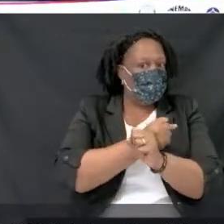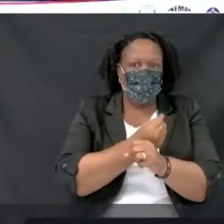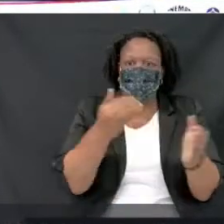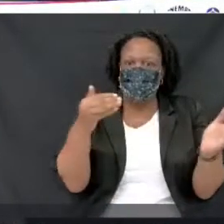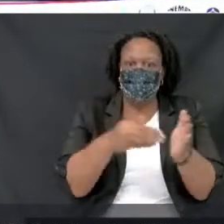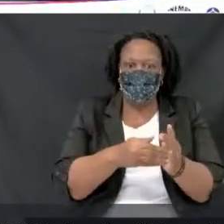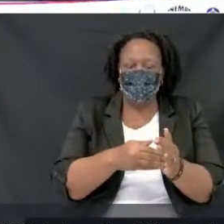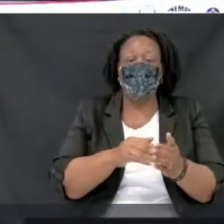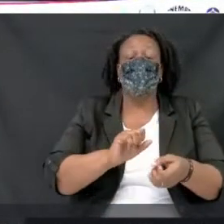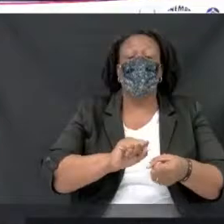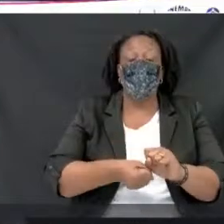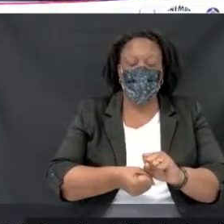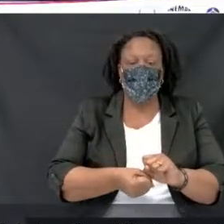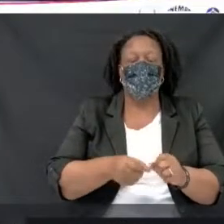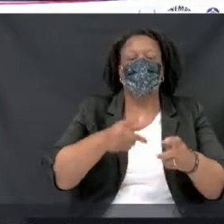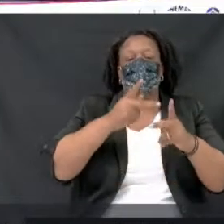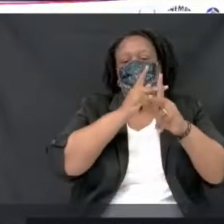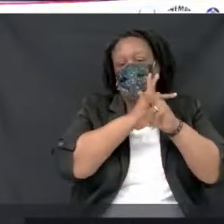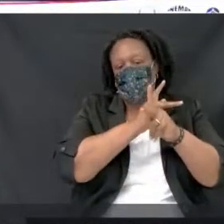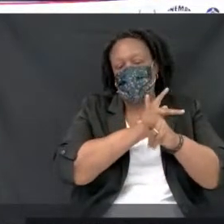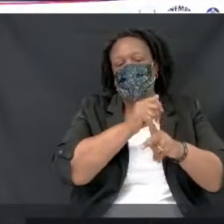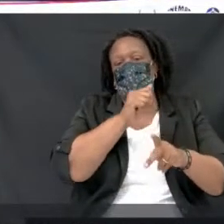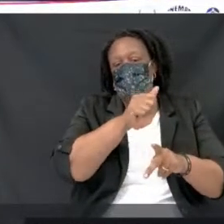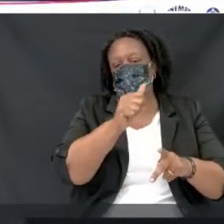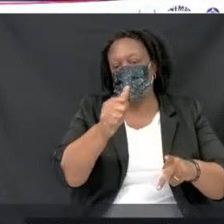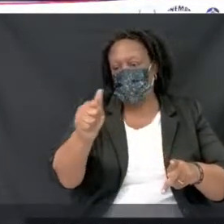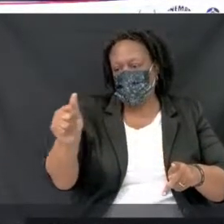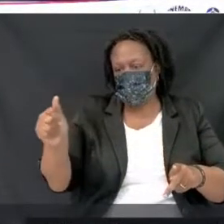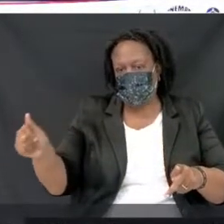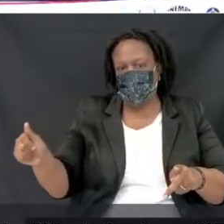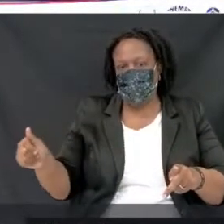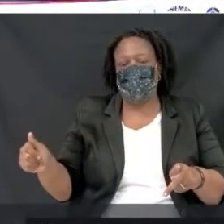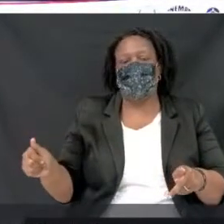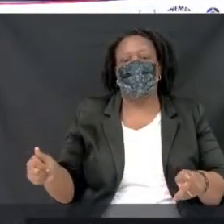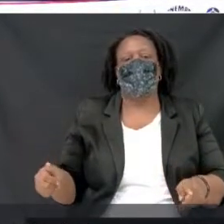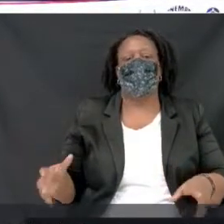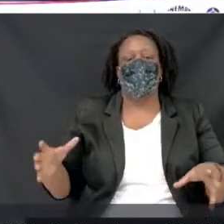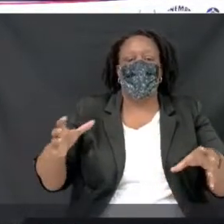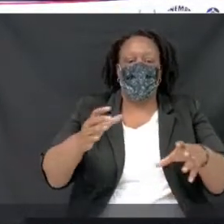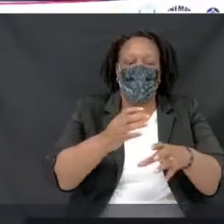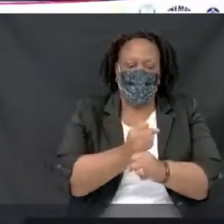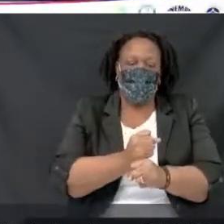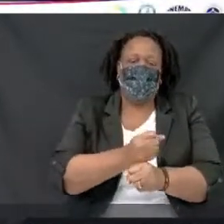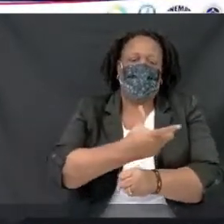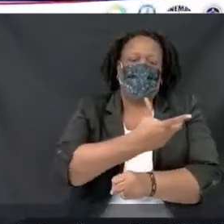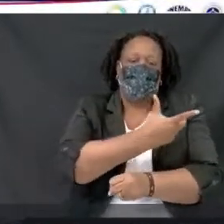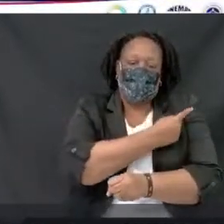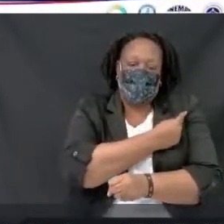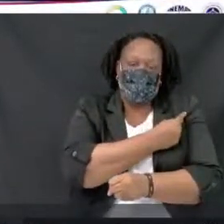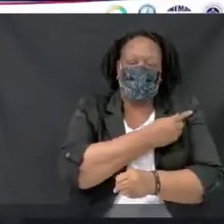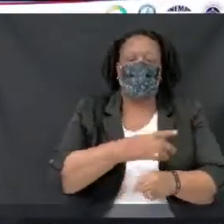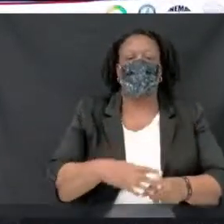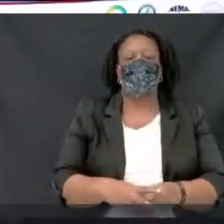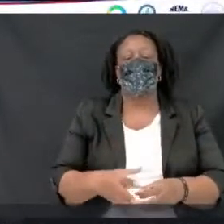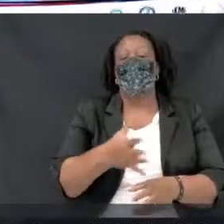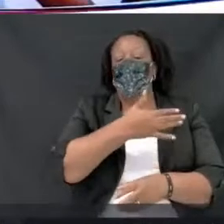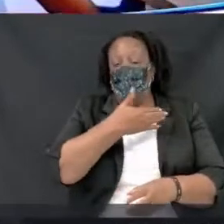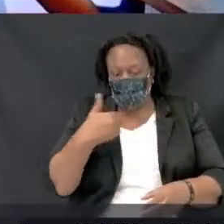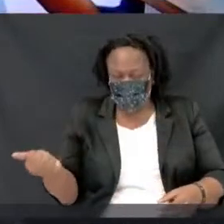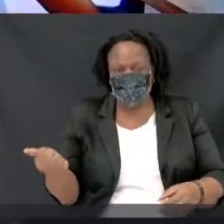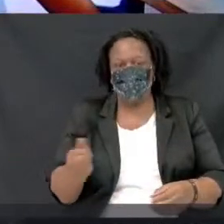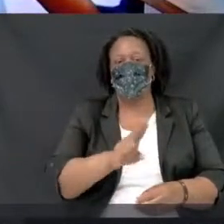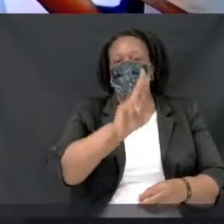to give ourselves the best protection, and that protection is the vaccine along with the use of the